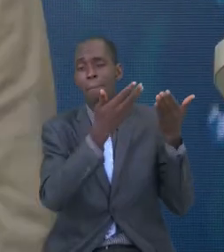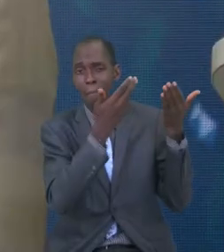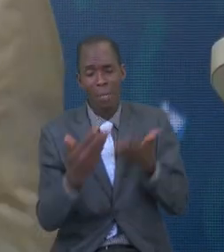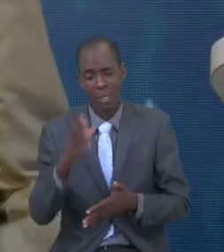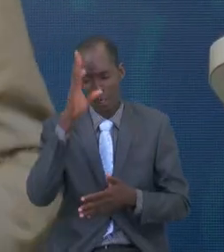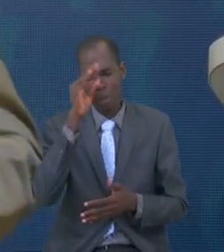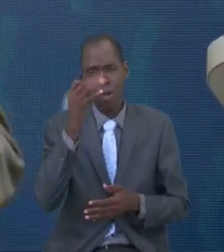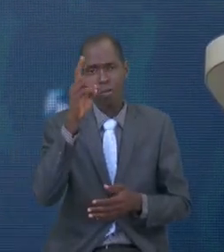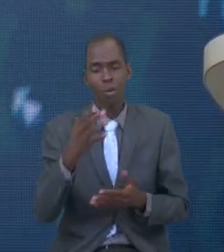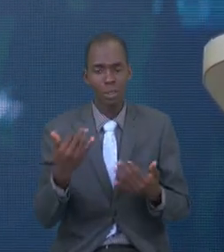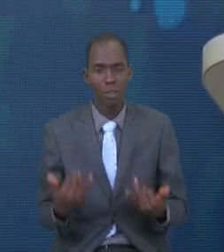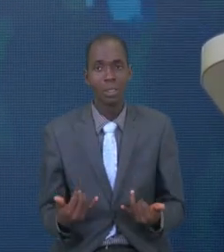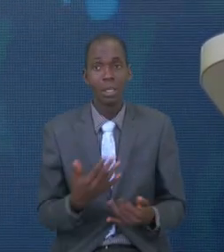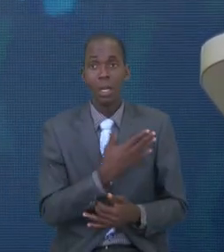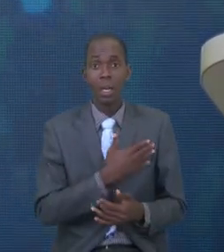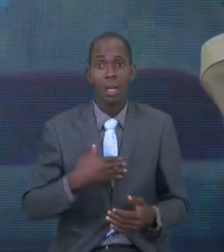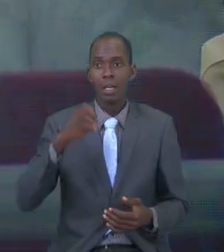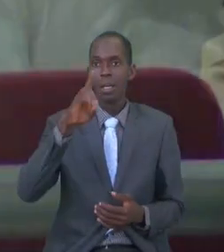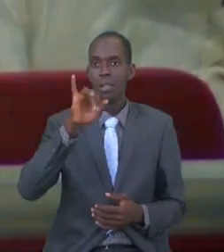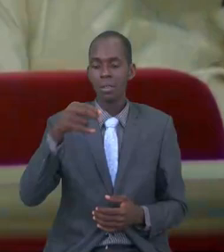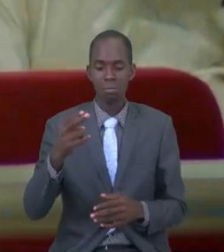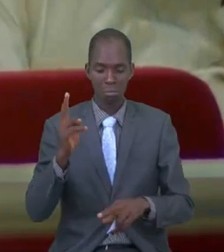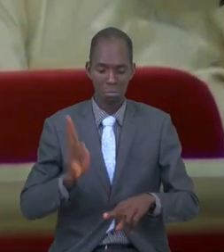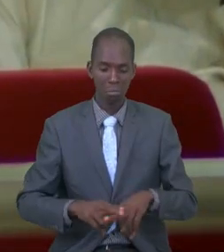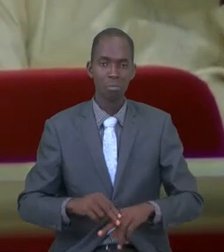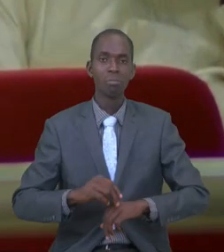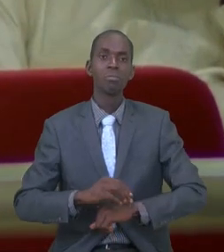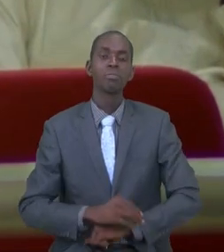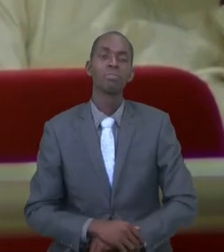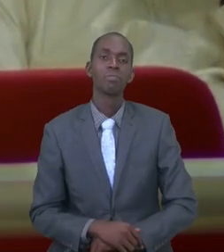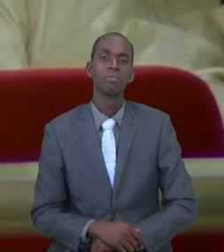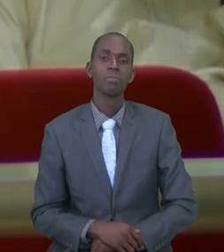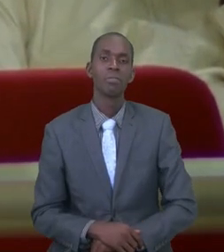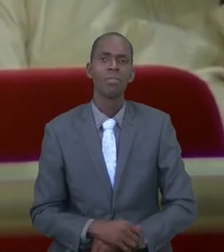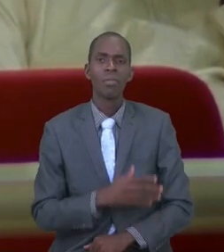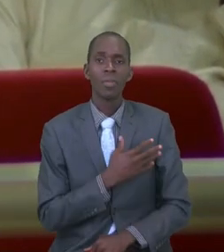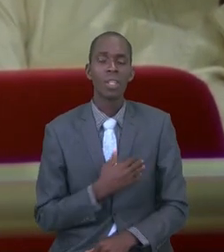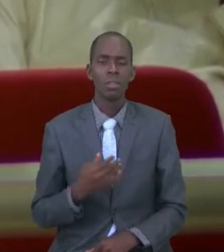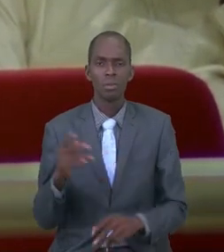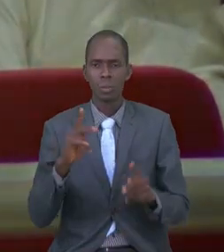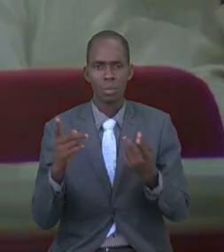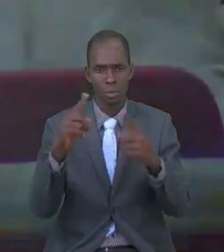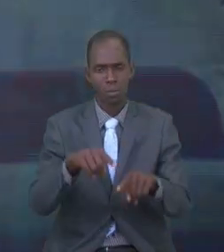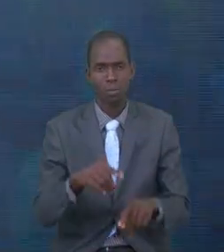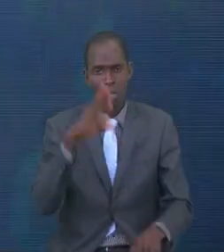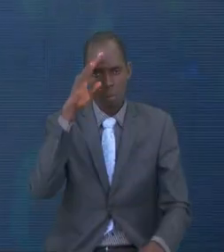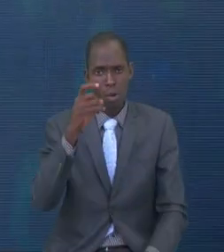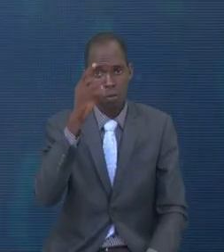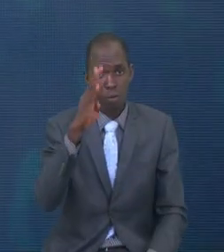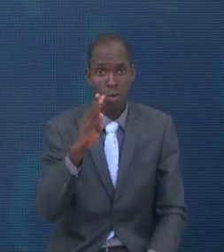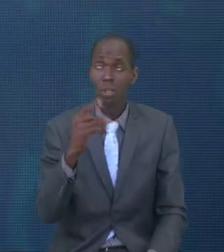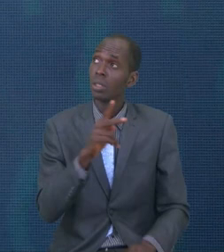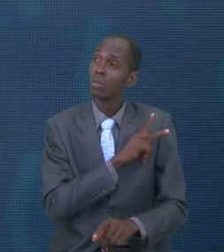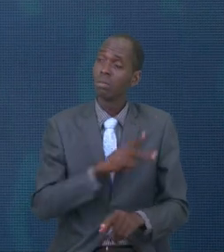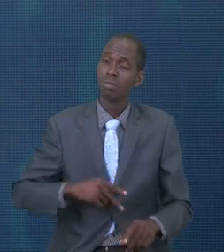And Elijah sat down. He didn't stand up at this time. He sat down. And he said, man of God, a king